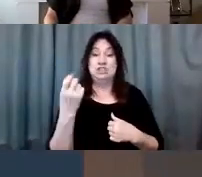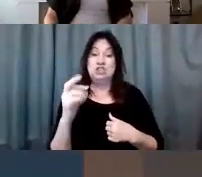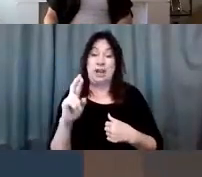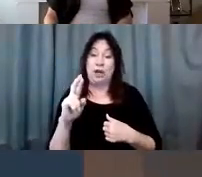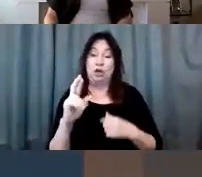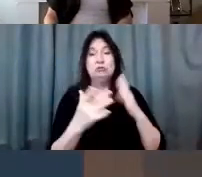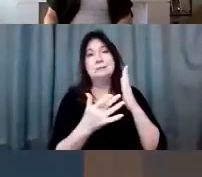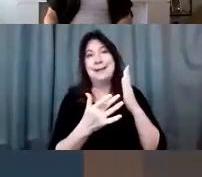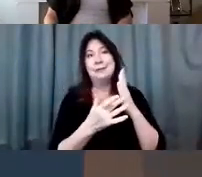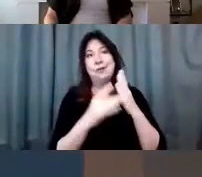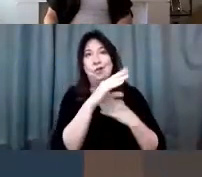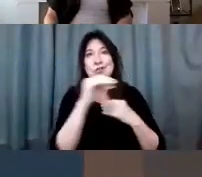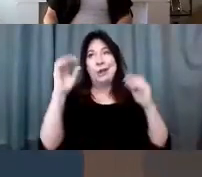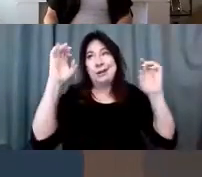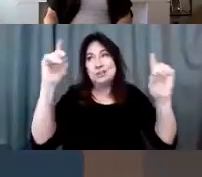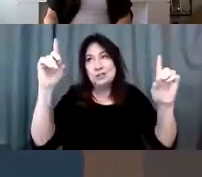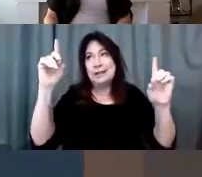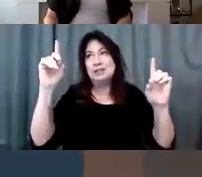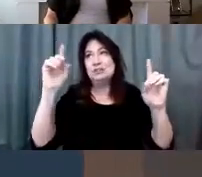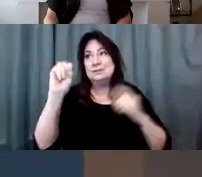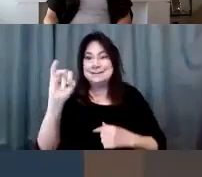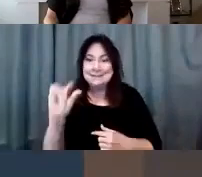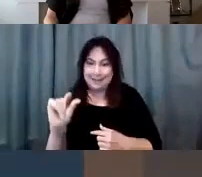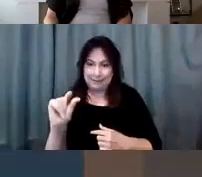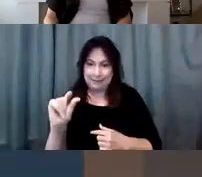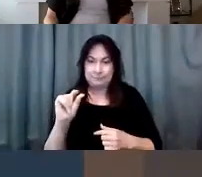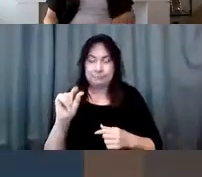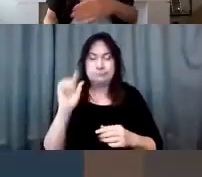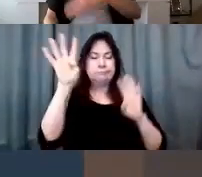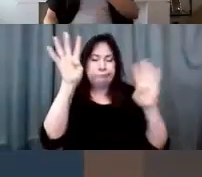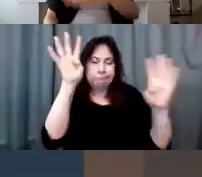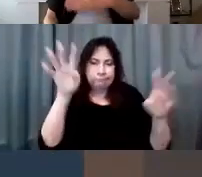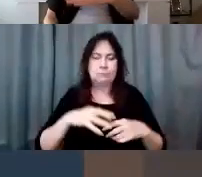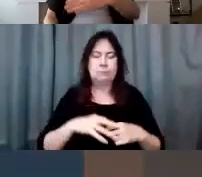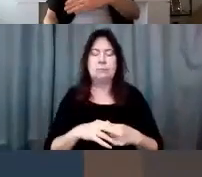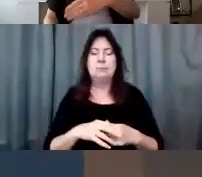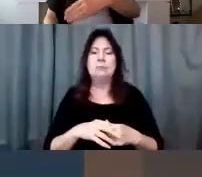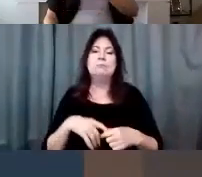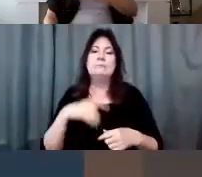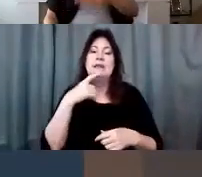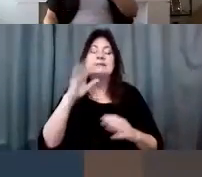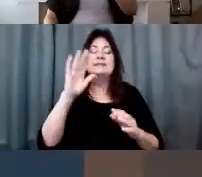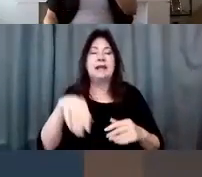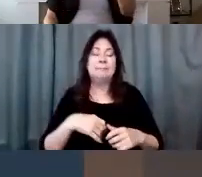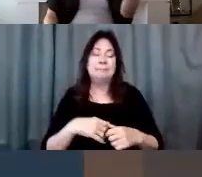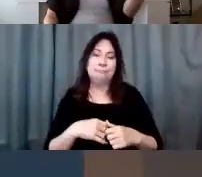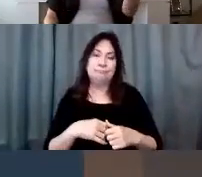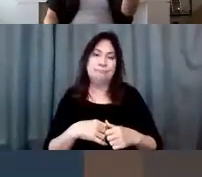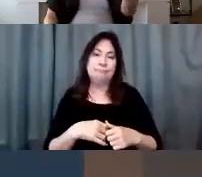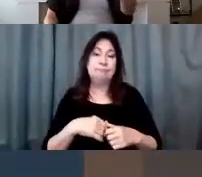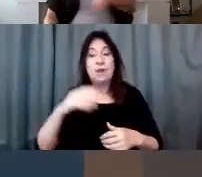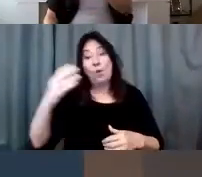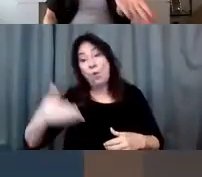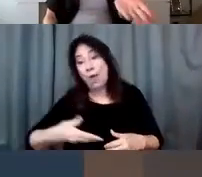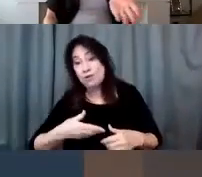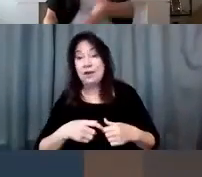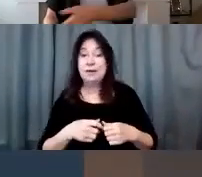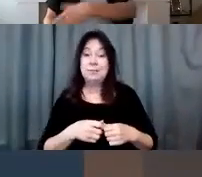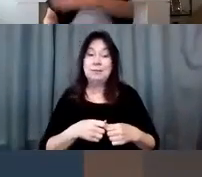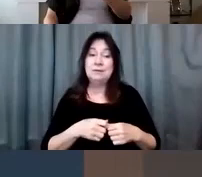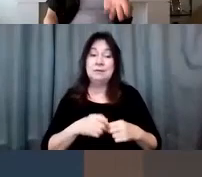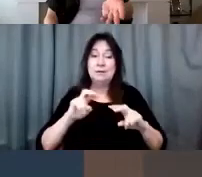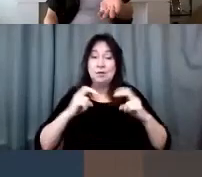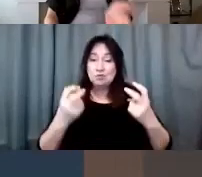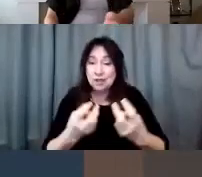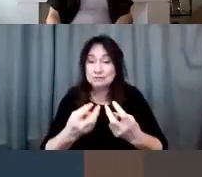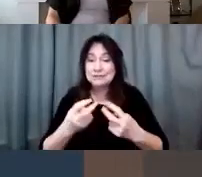Technology and Education SIC. And I say, well, welcome to the roundtable. I'm